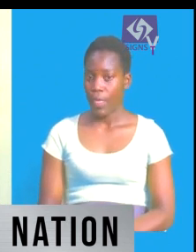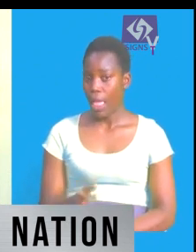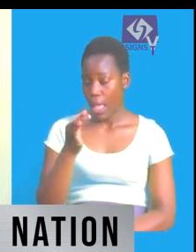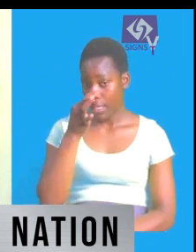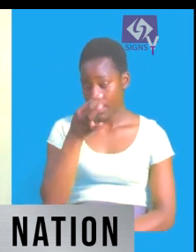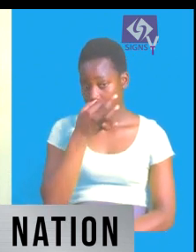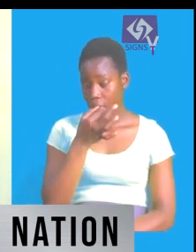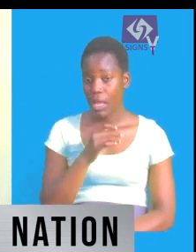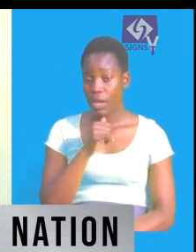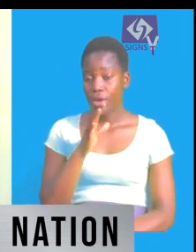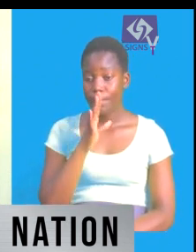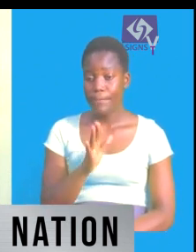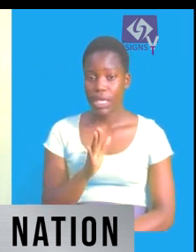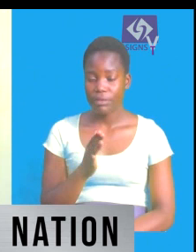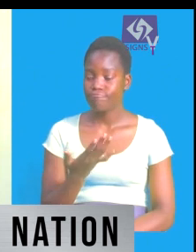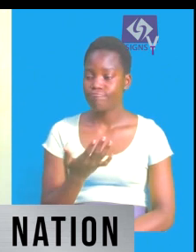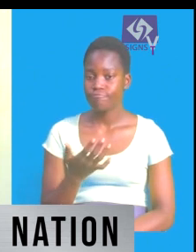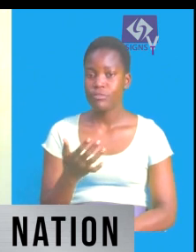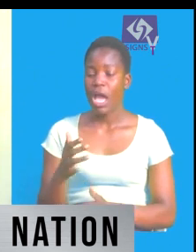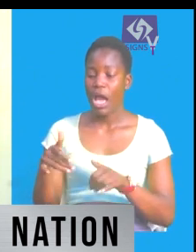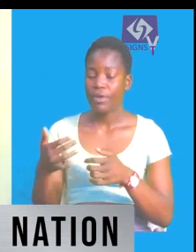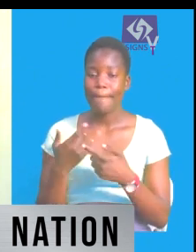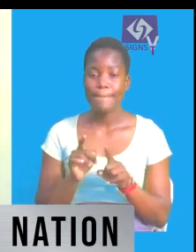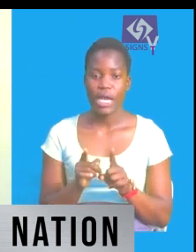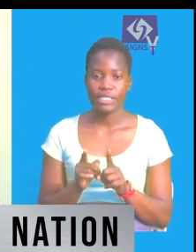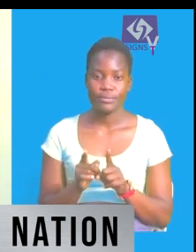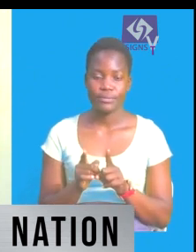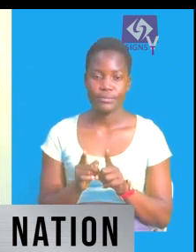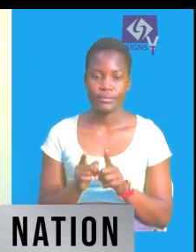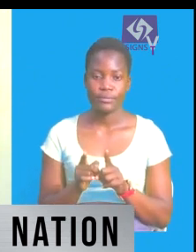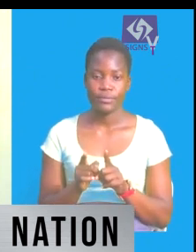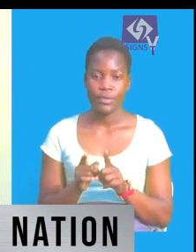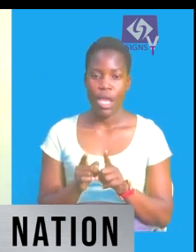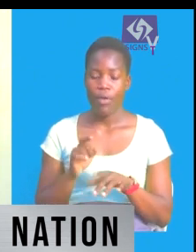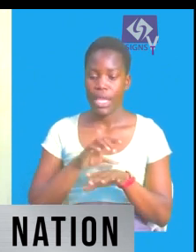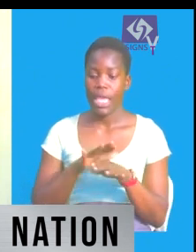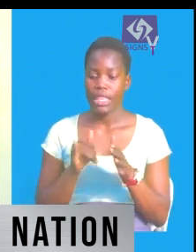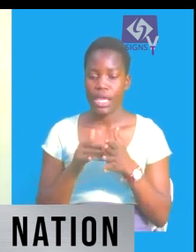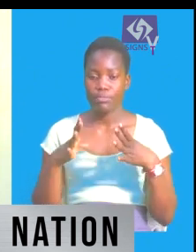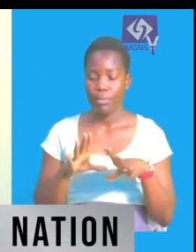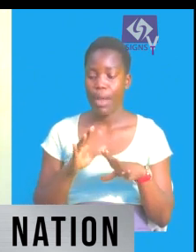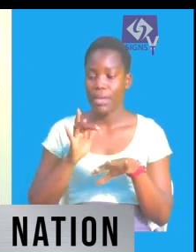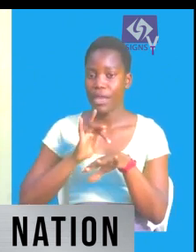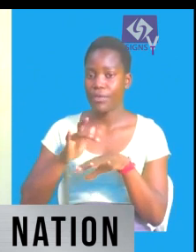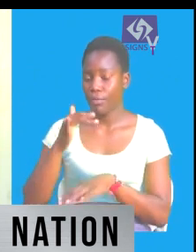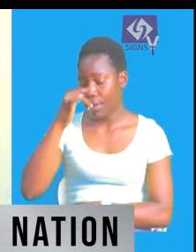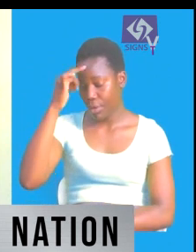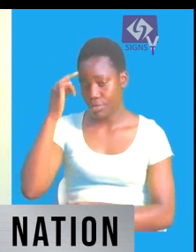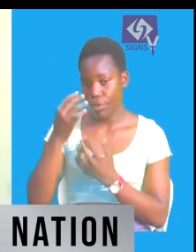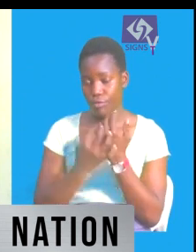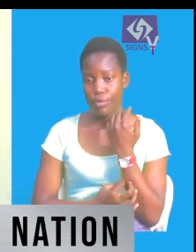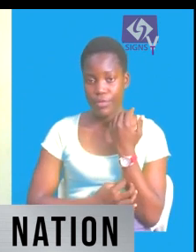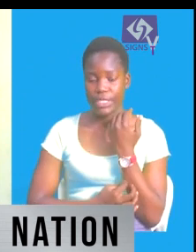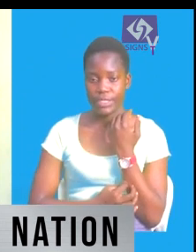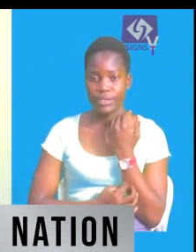an asal, Mm-hmm. but we find that people are being affected because of poverty, you